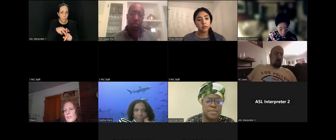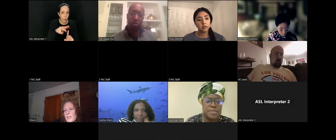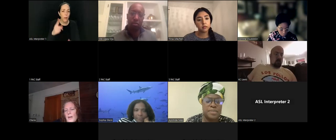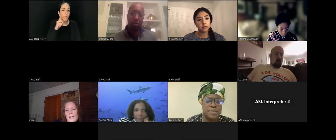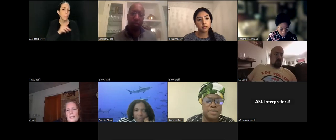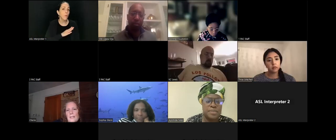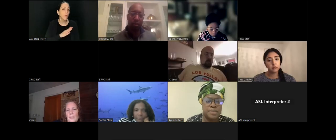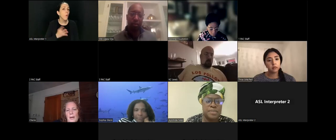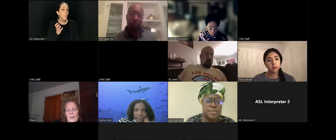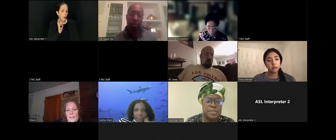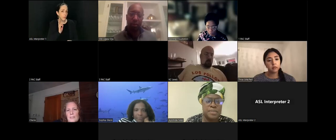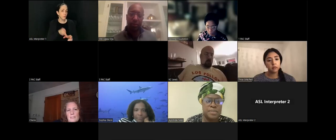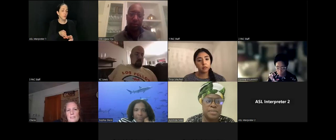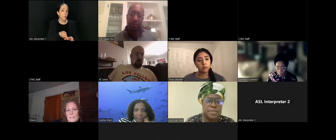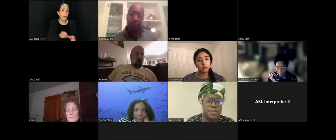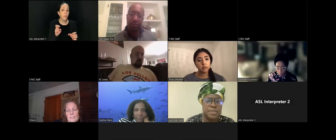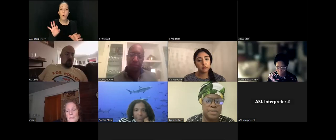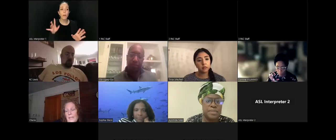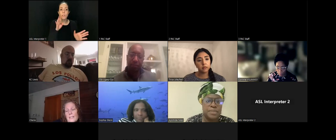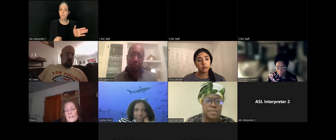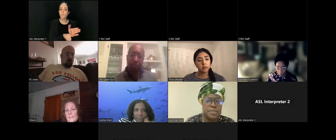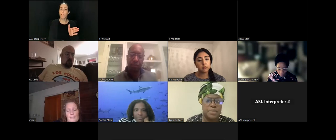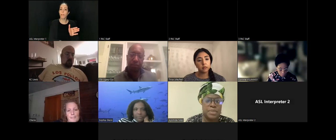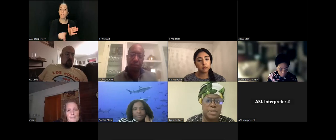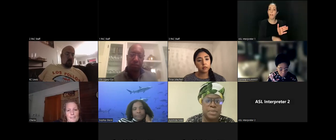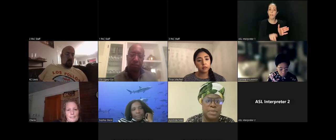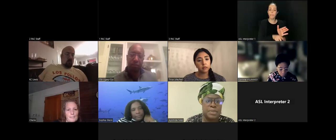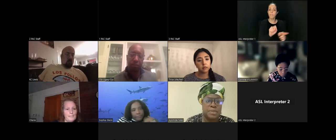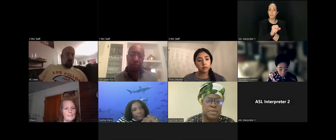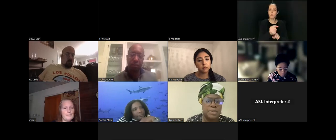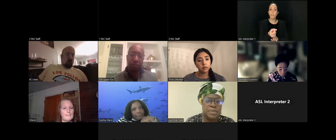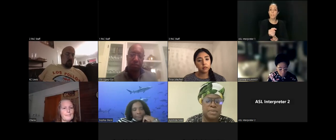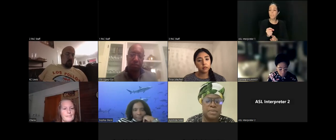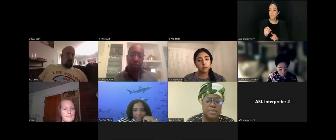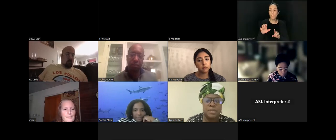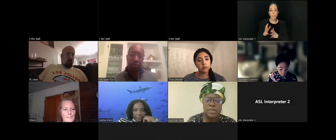Just food for thought about it.